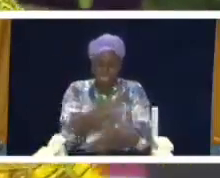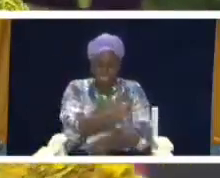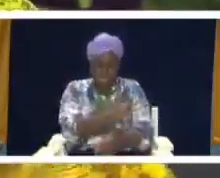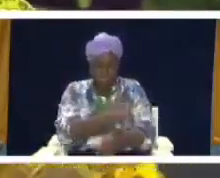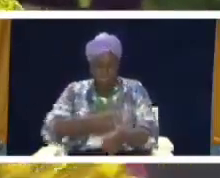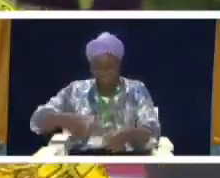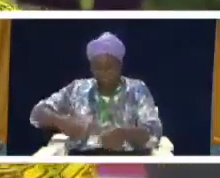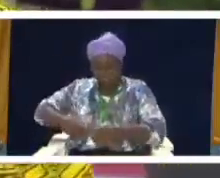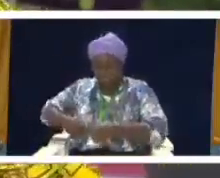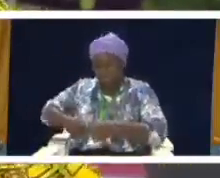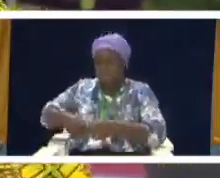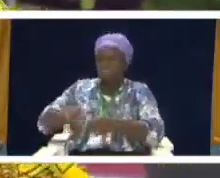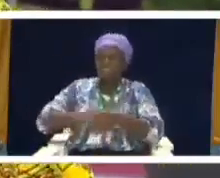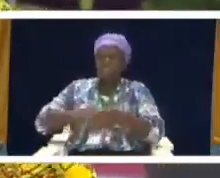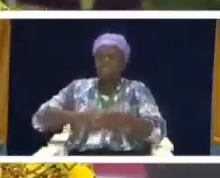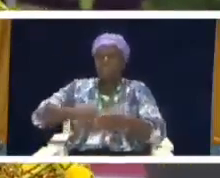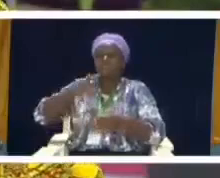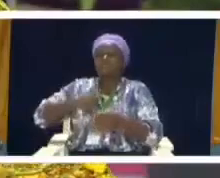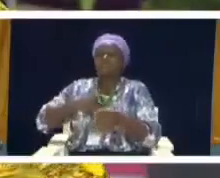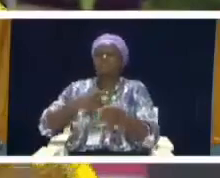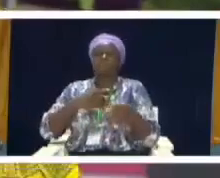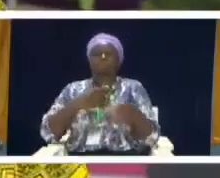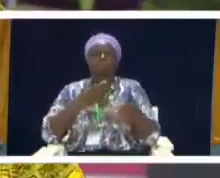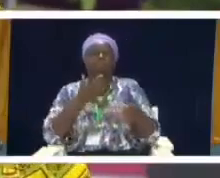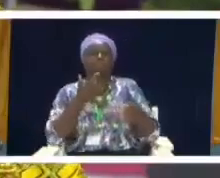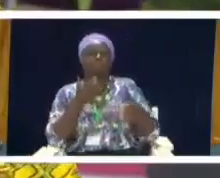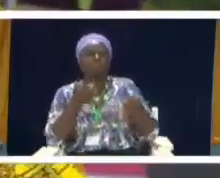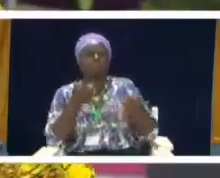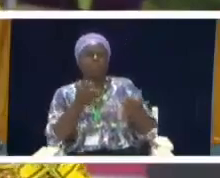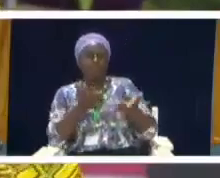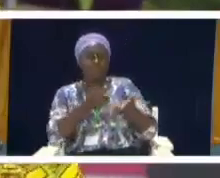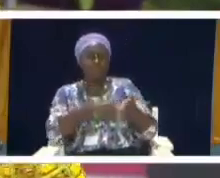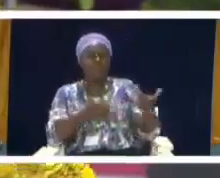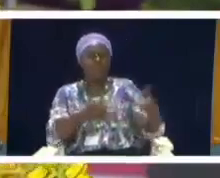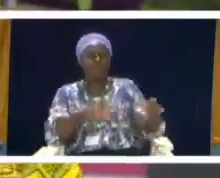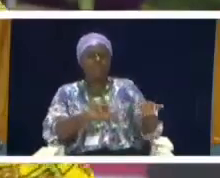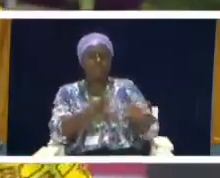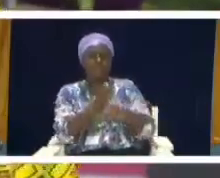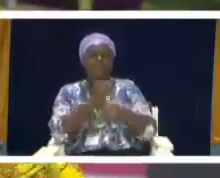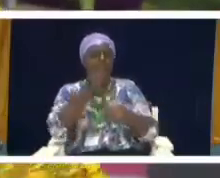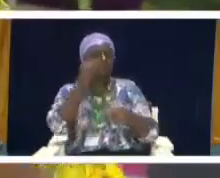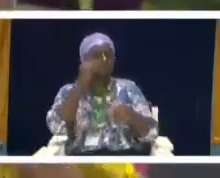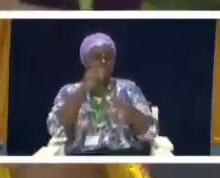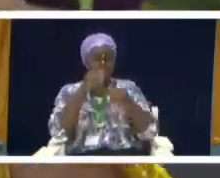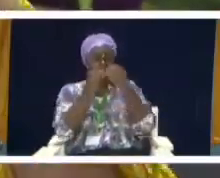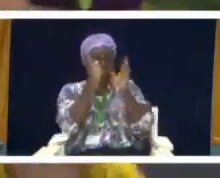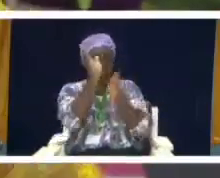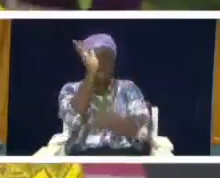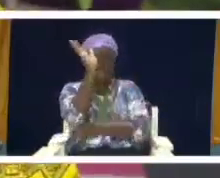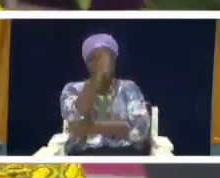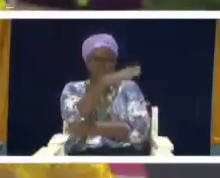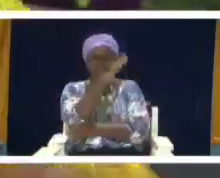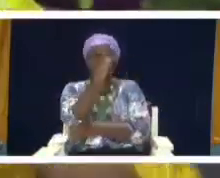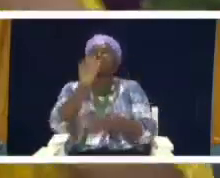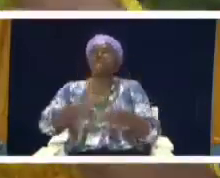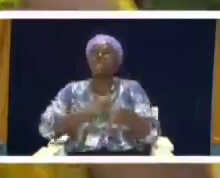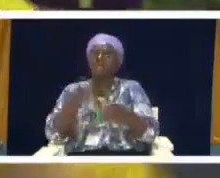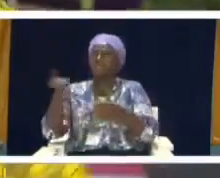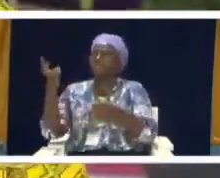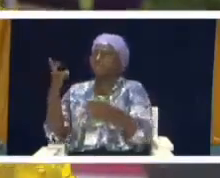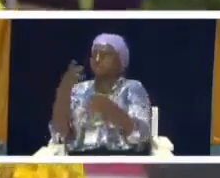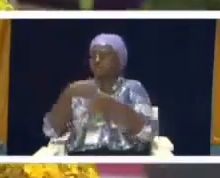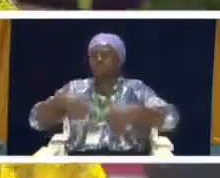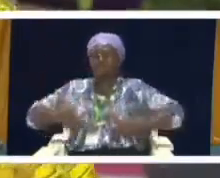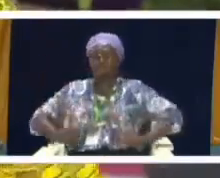was like, what's happening? Then I got home in the afternoon. I was restless. I was having headache. My